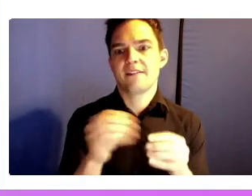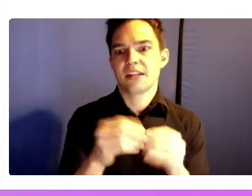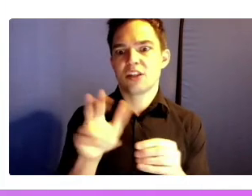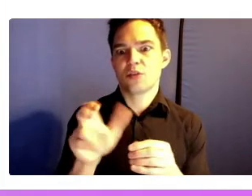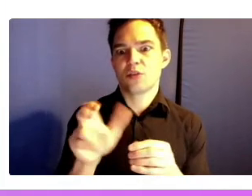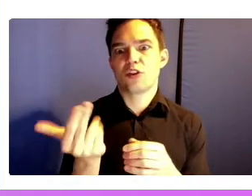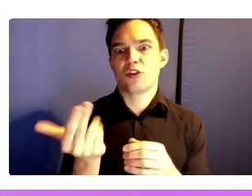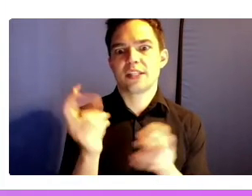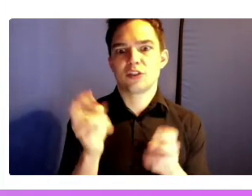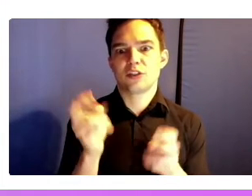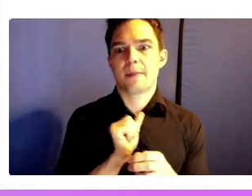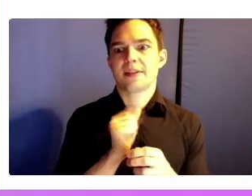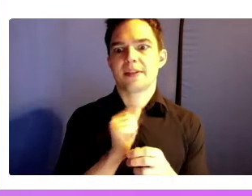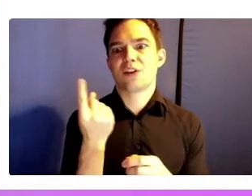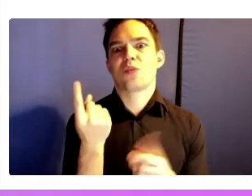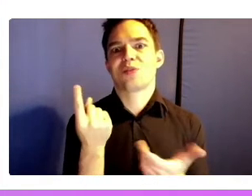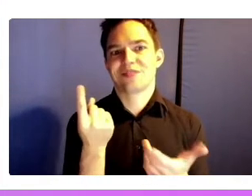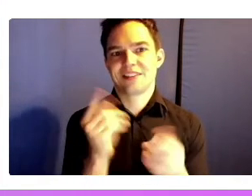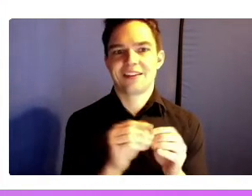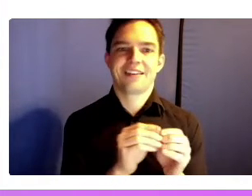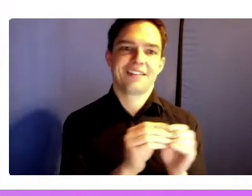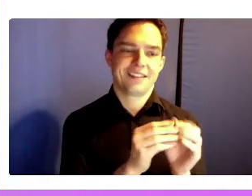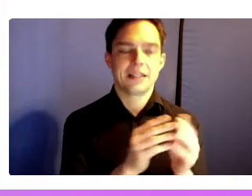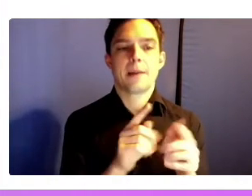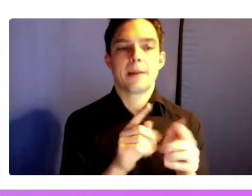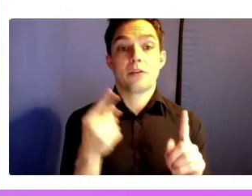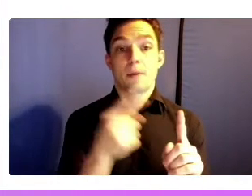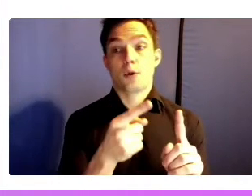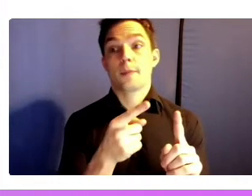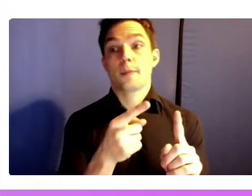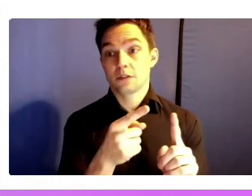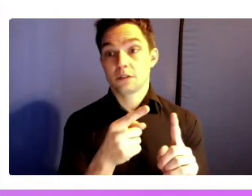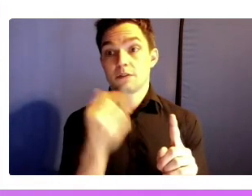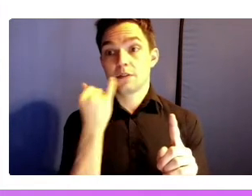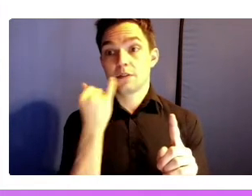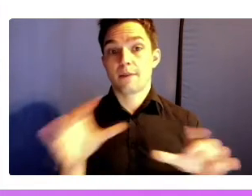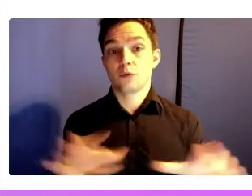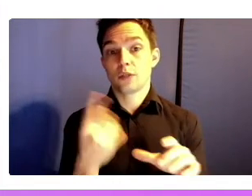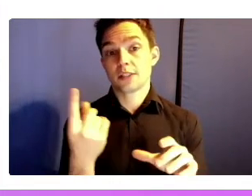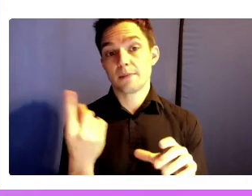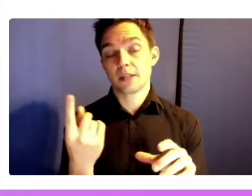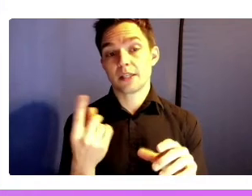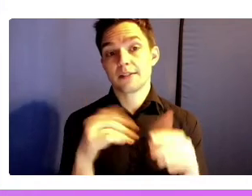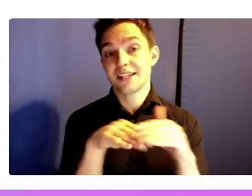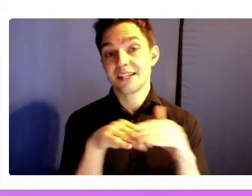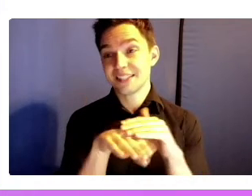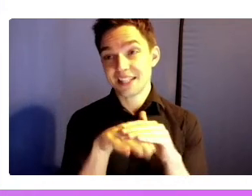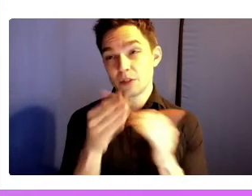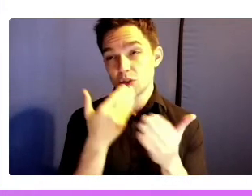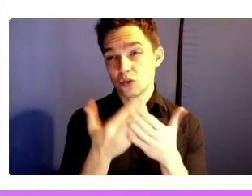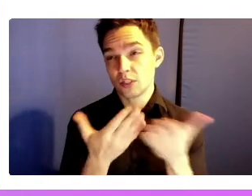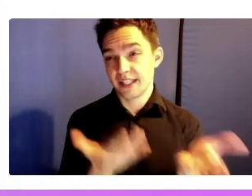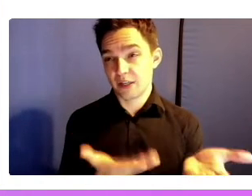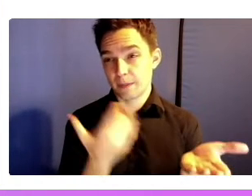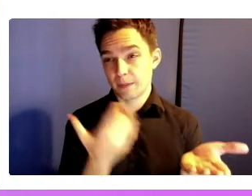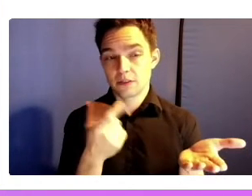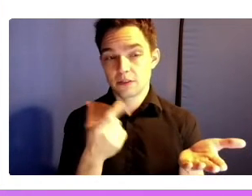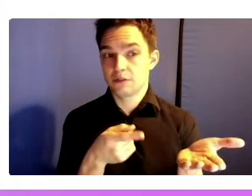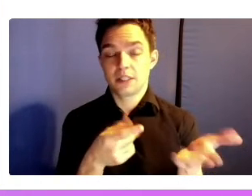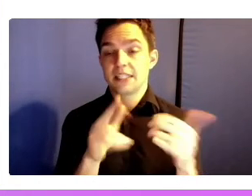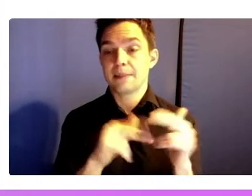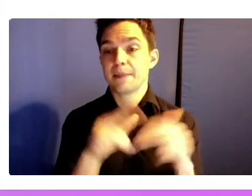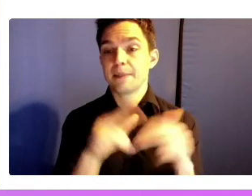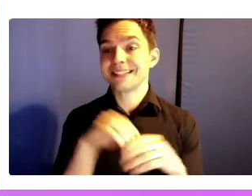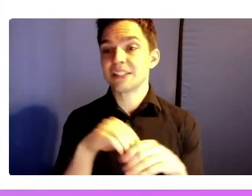by myself. But the purpose, if I'm doing something, accessibility is good here because it is built in